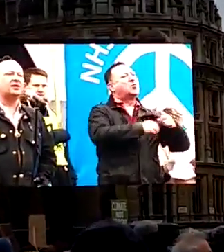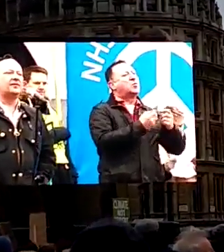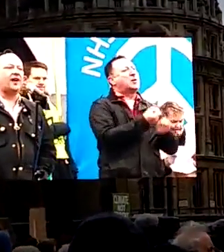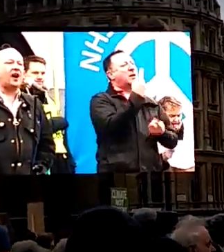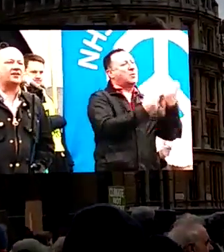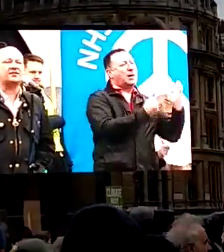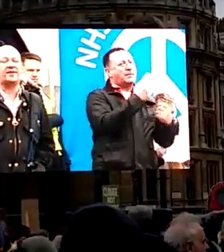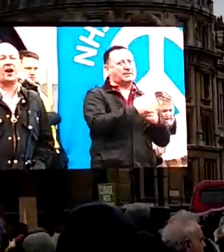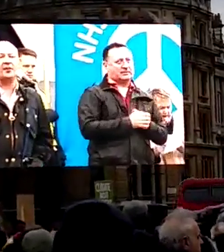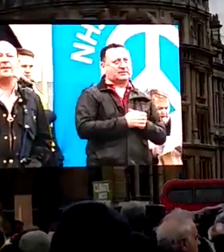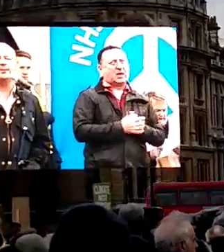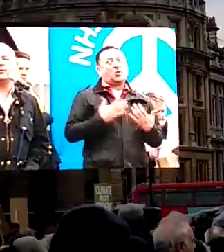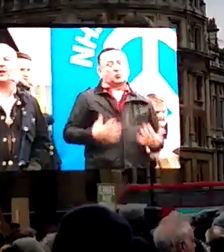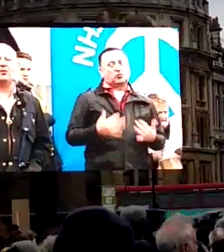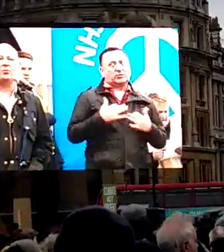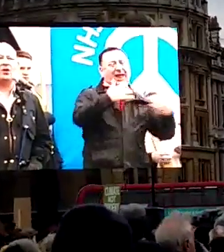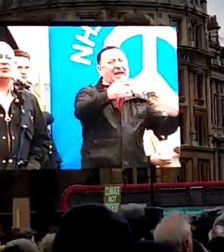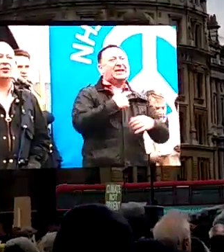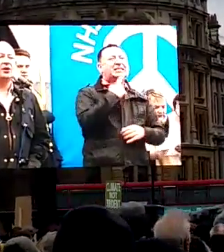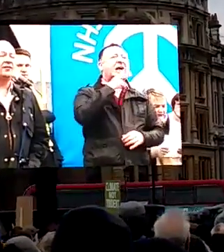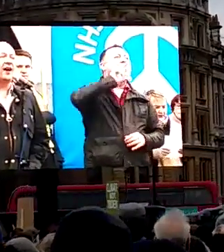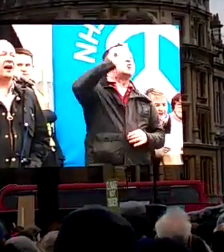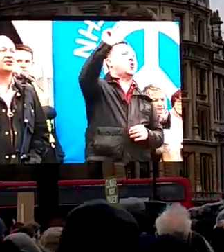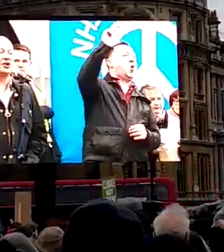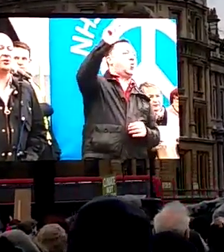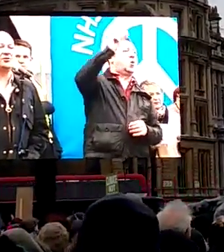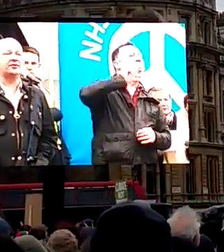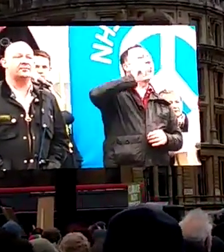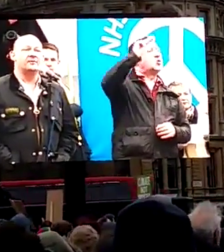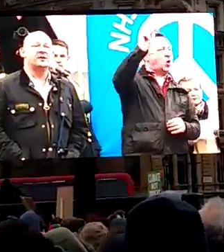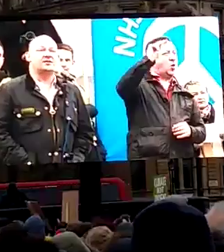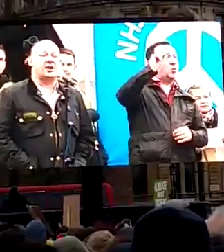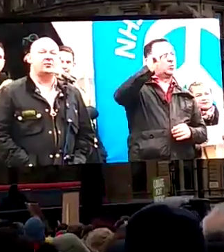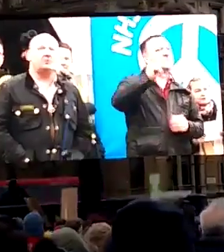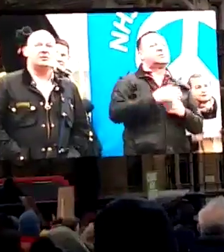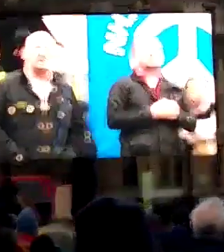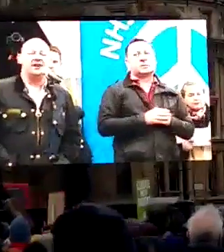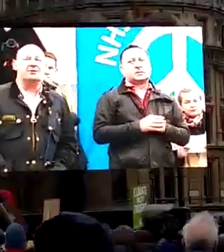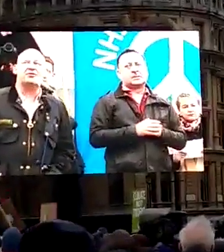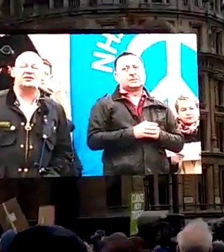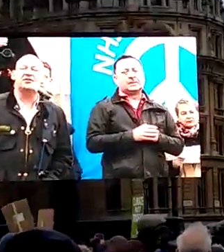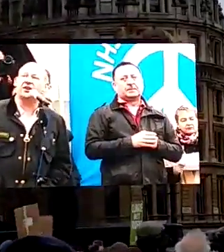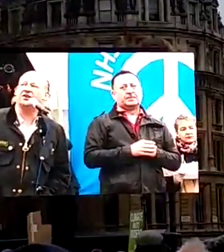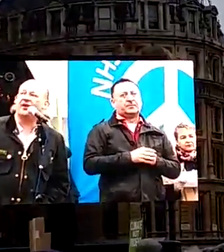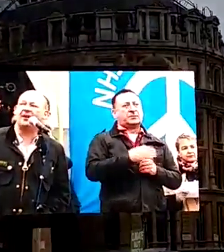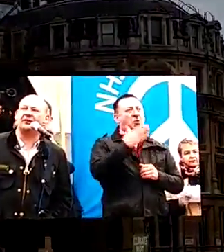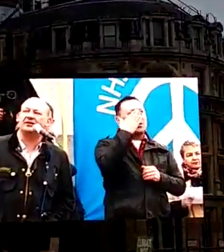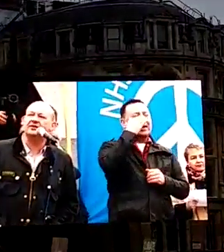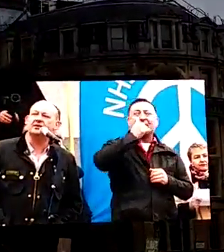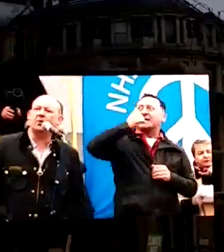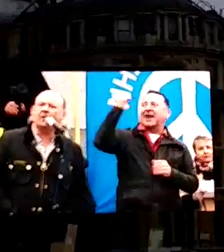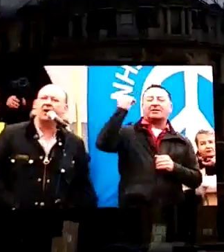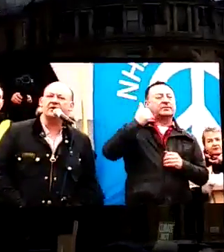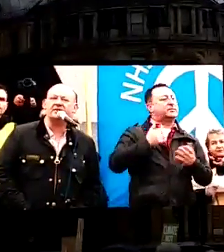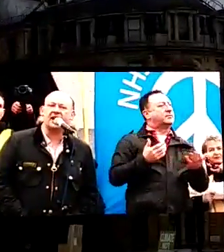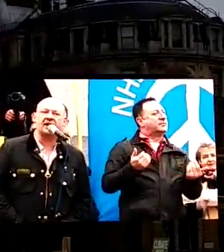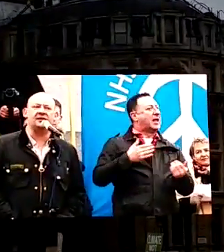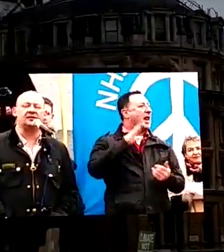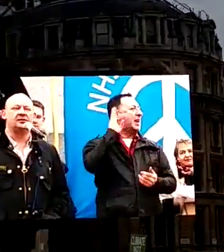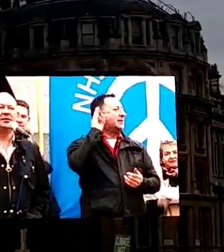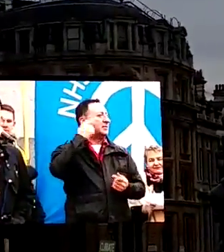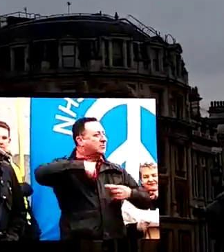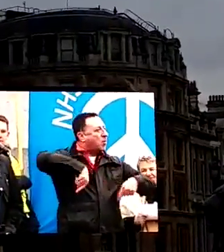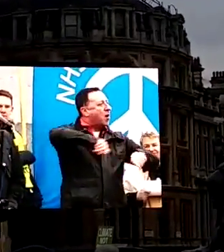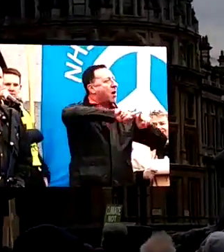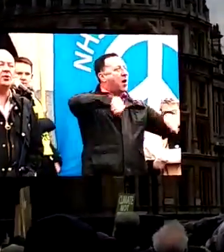that, for us, for other people around the world, for our children. So, Nelson, turn around, listen to what we've got to